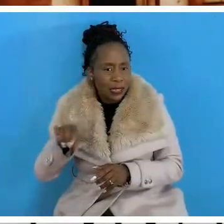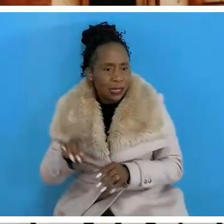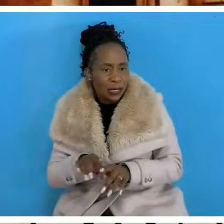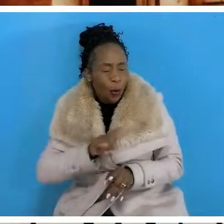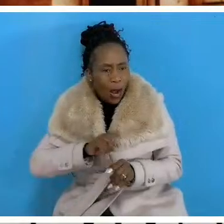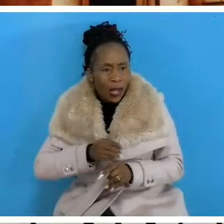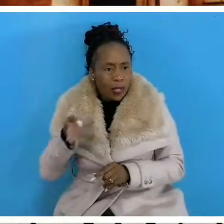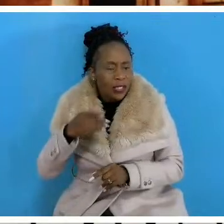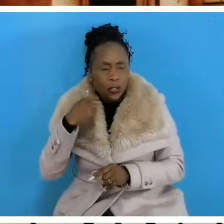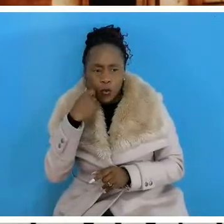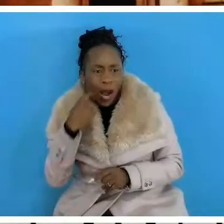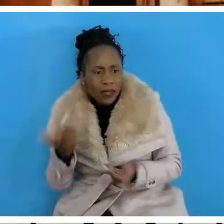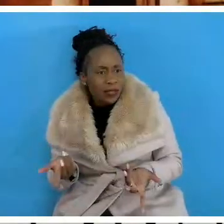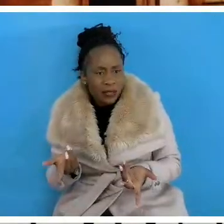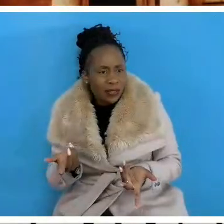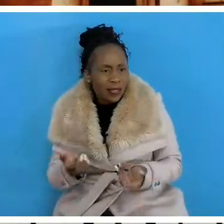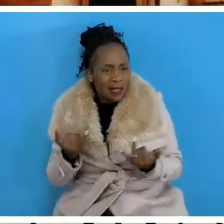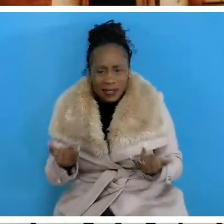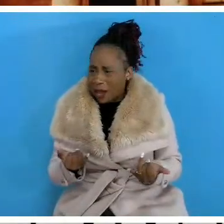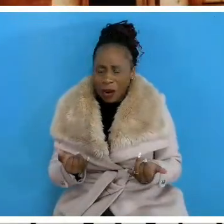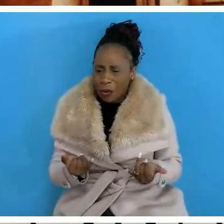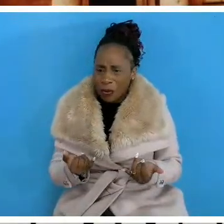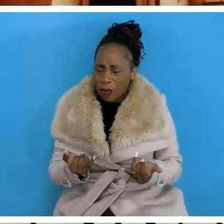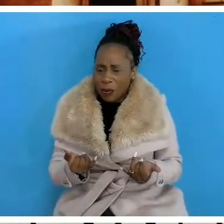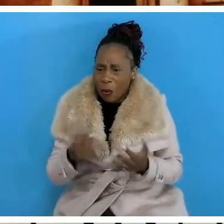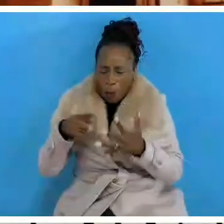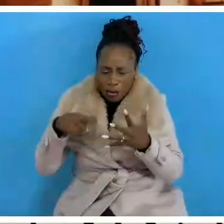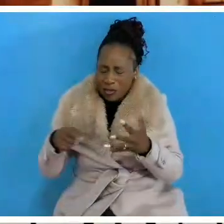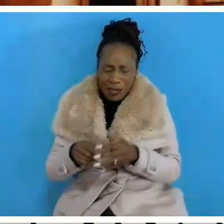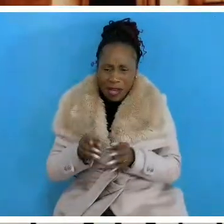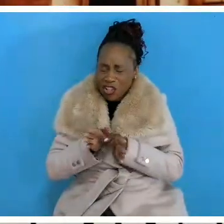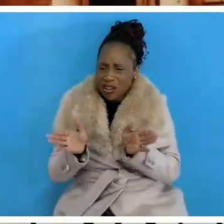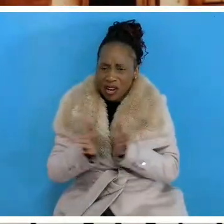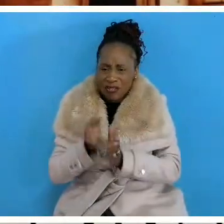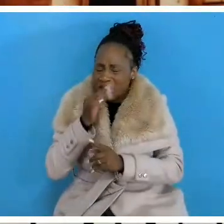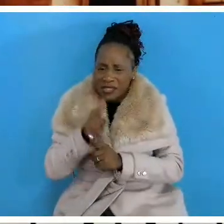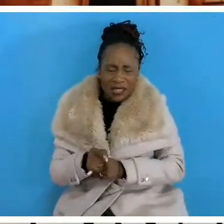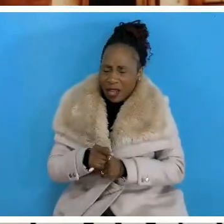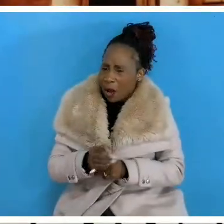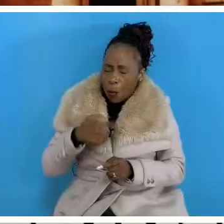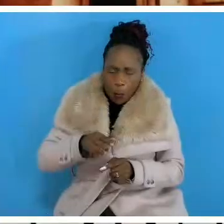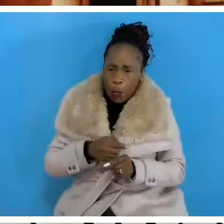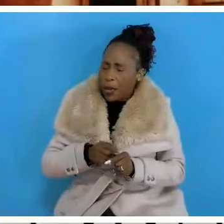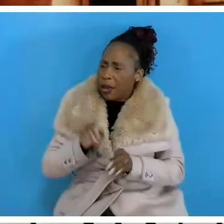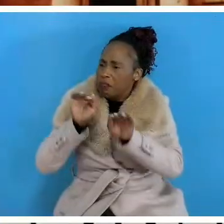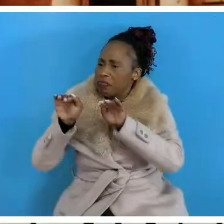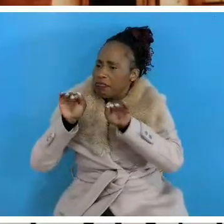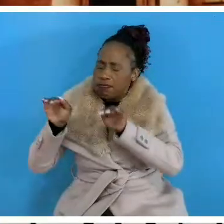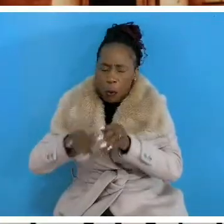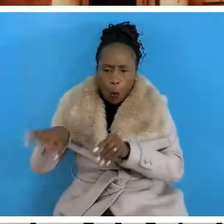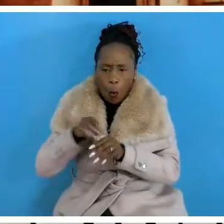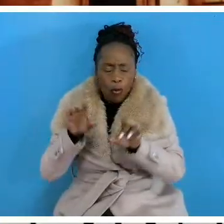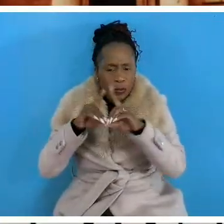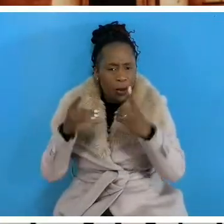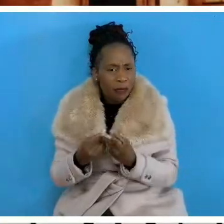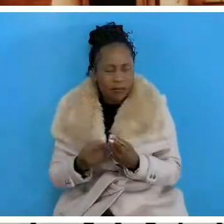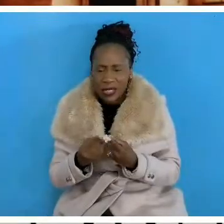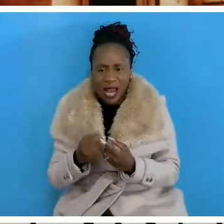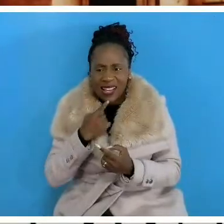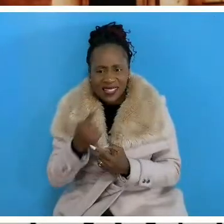We are going to be found wanting by the Auditor General that we are not holding all facets of the department